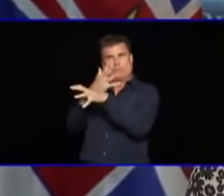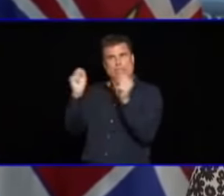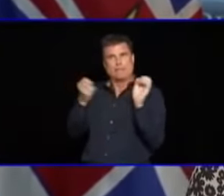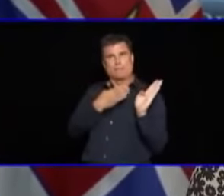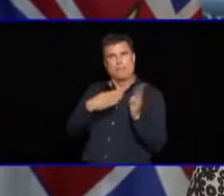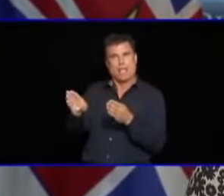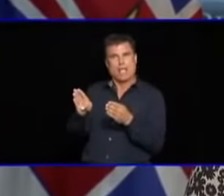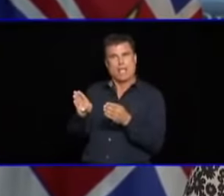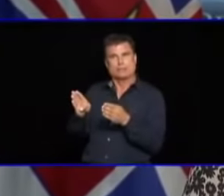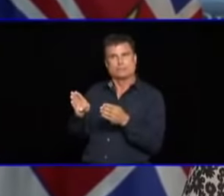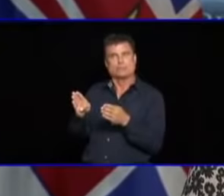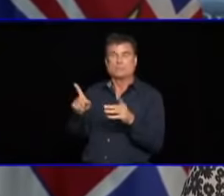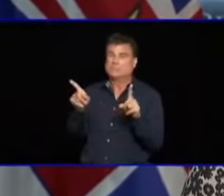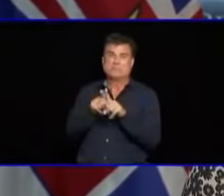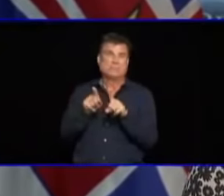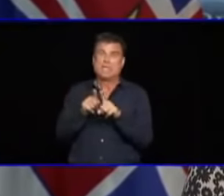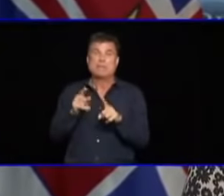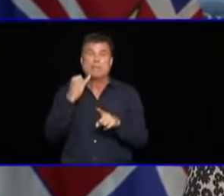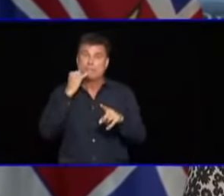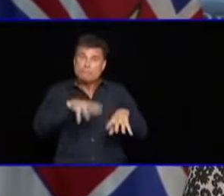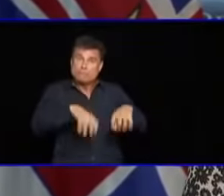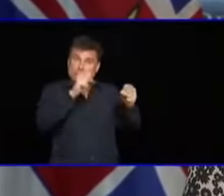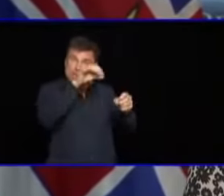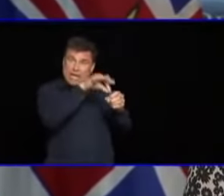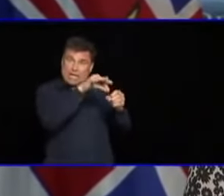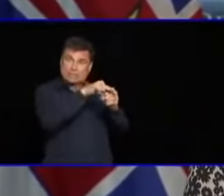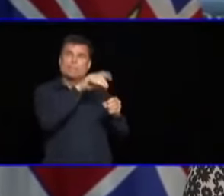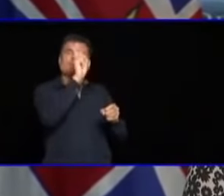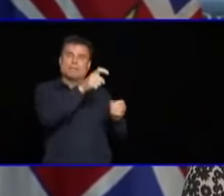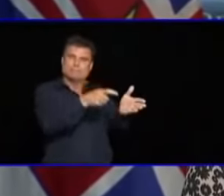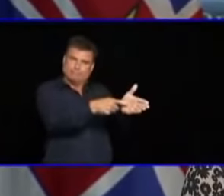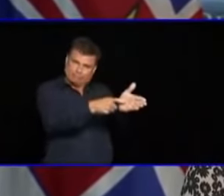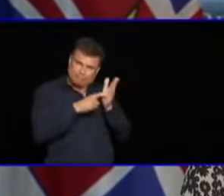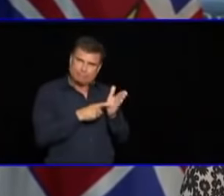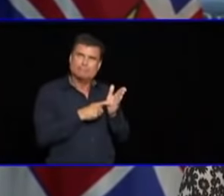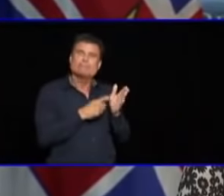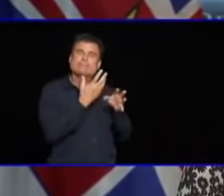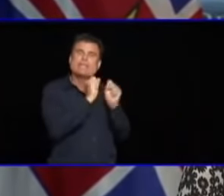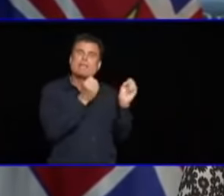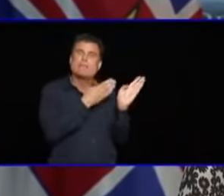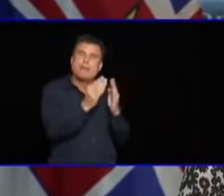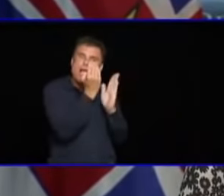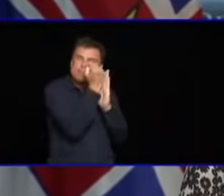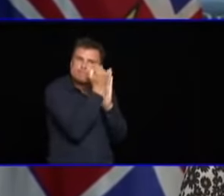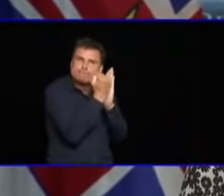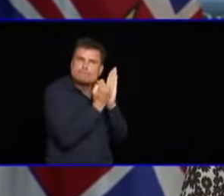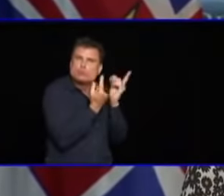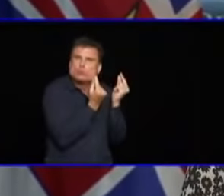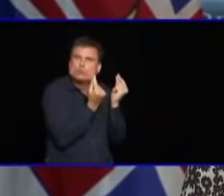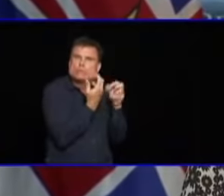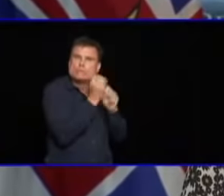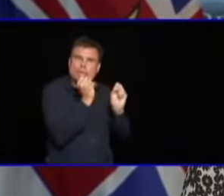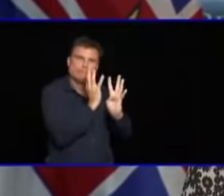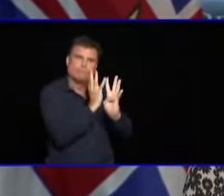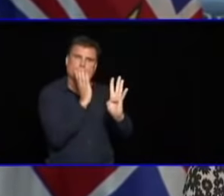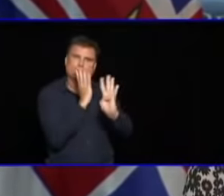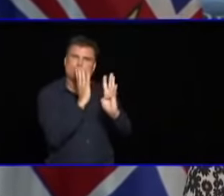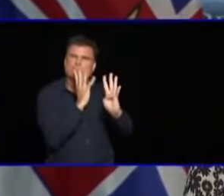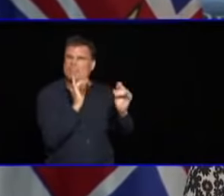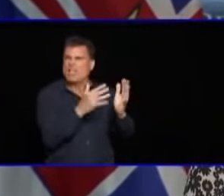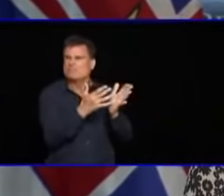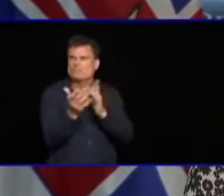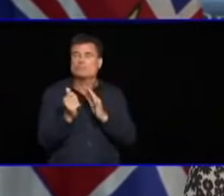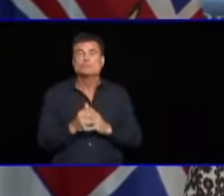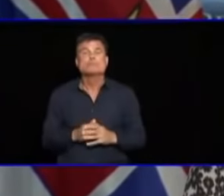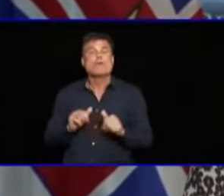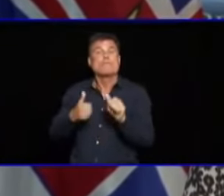what we're working on with Elections BC and with Elections Canada. Follow-up, Keith? Yes, on a